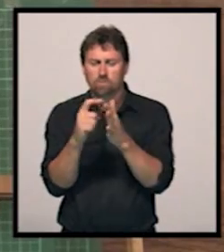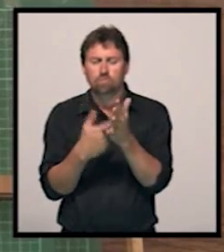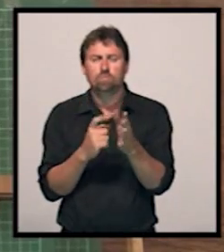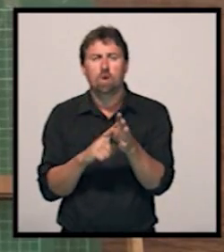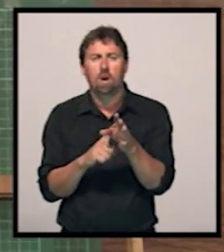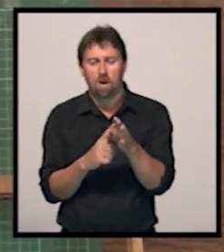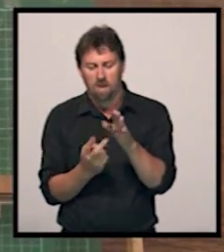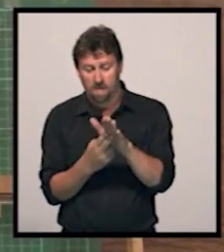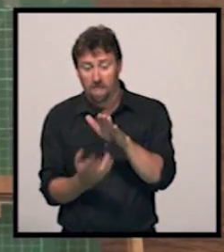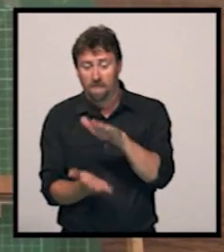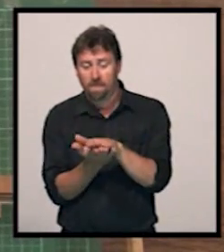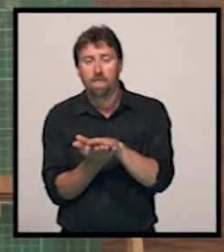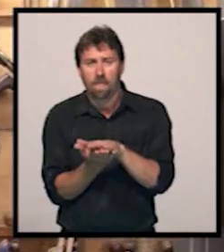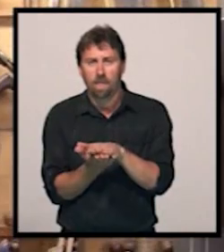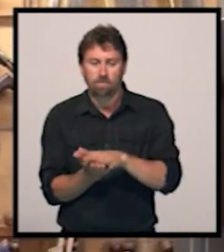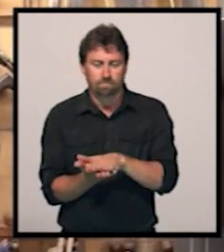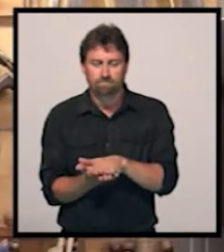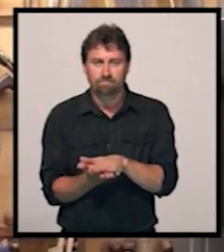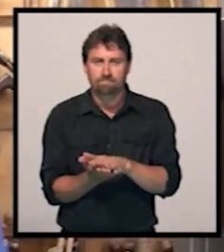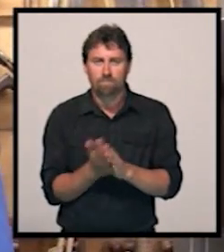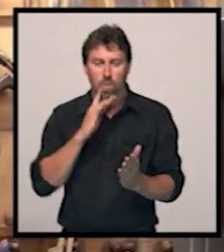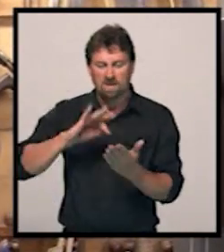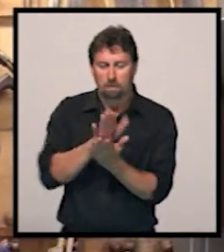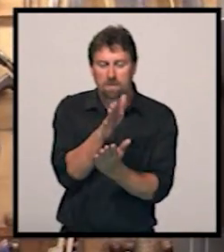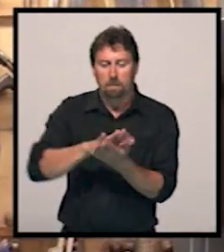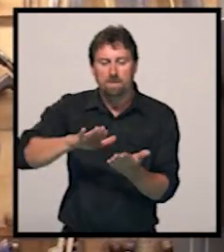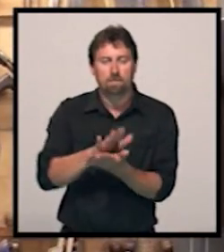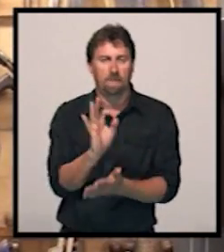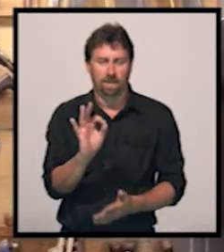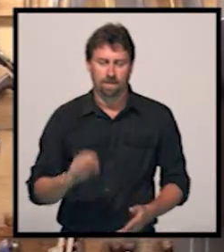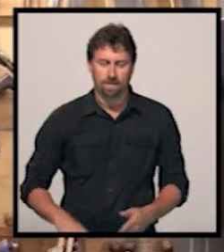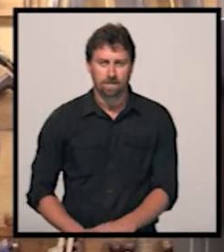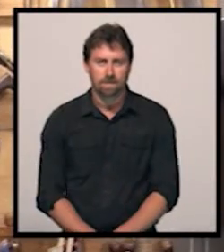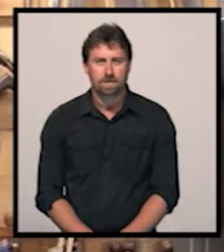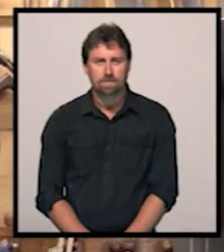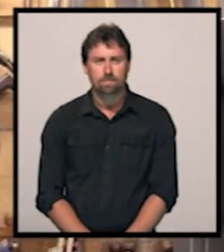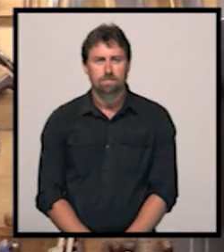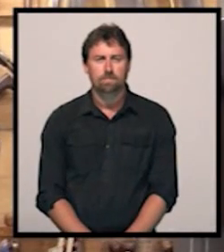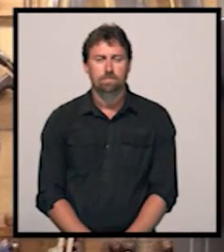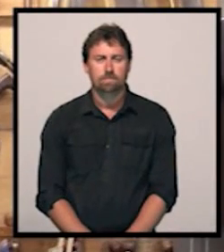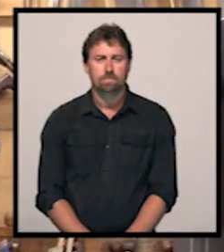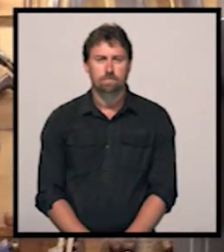on, the ruler won't slip. Okay, just another little hint.